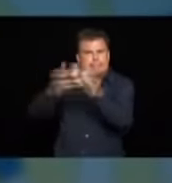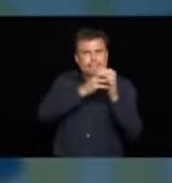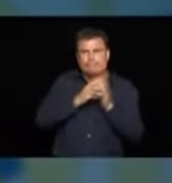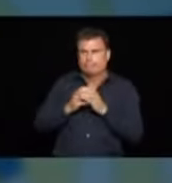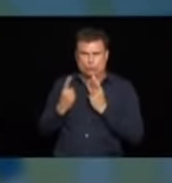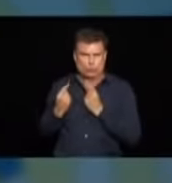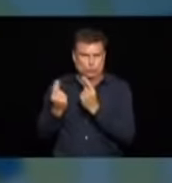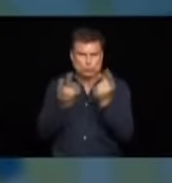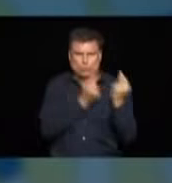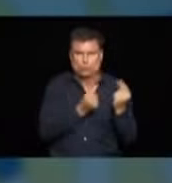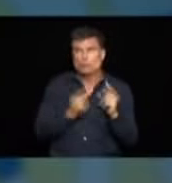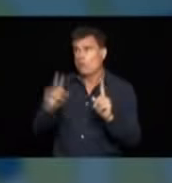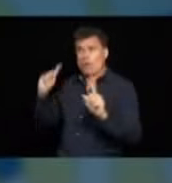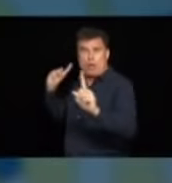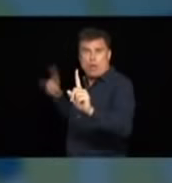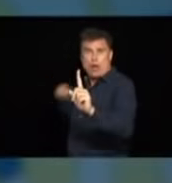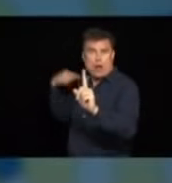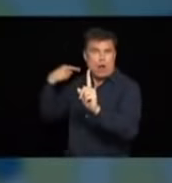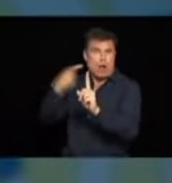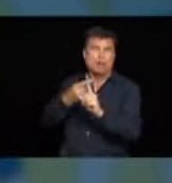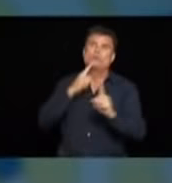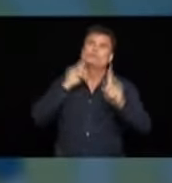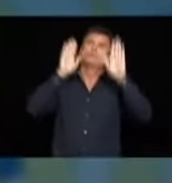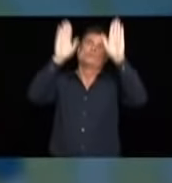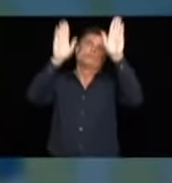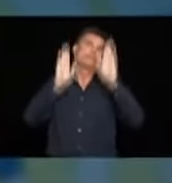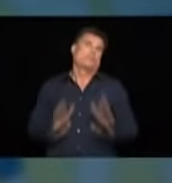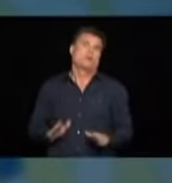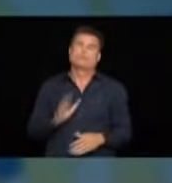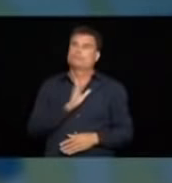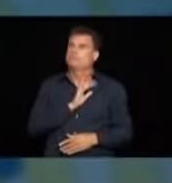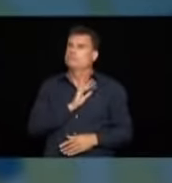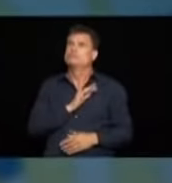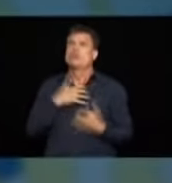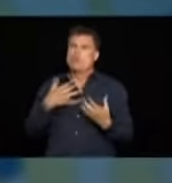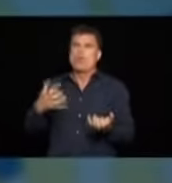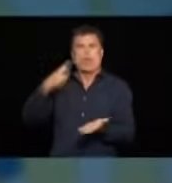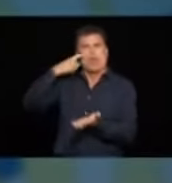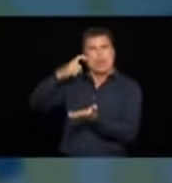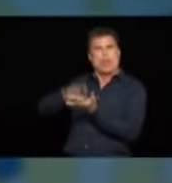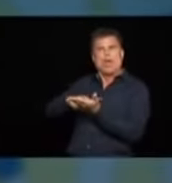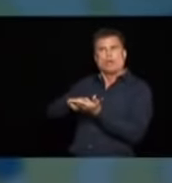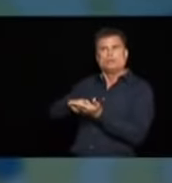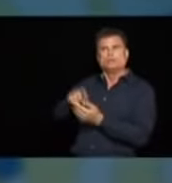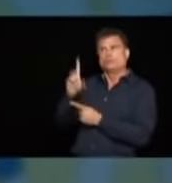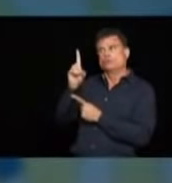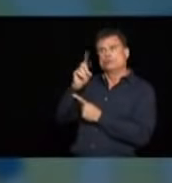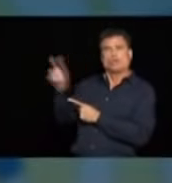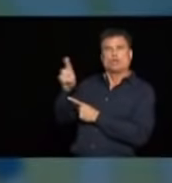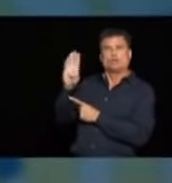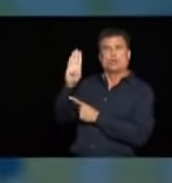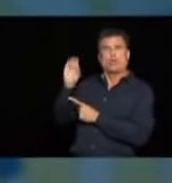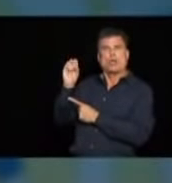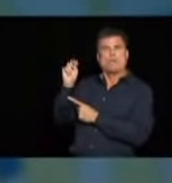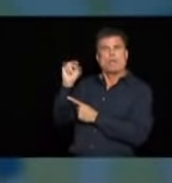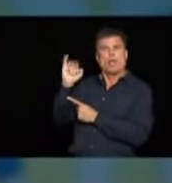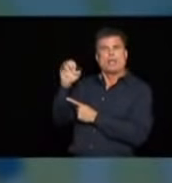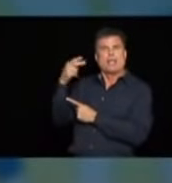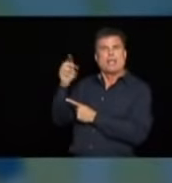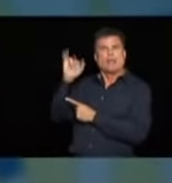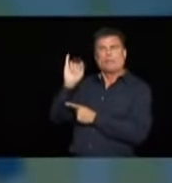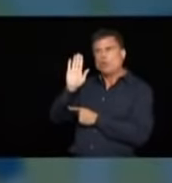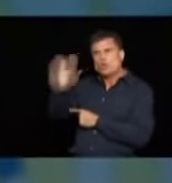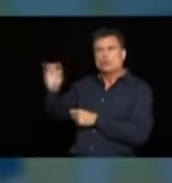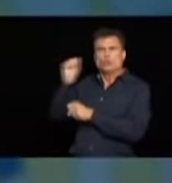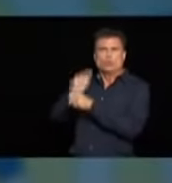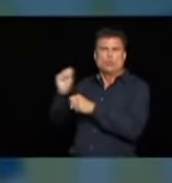of extraordinary work and effort by public health. And I want to acknowledge the extraordinary work of Dr. Bonnie Henry, who has been, along with our